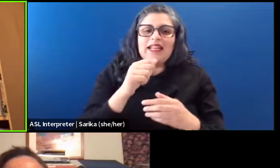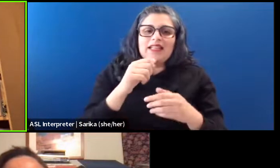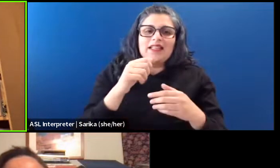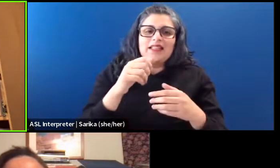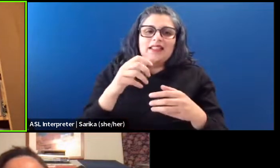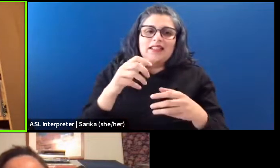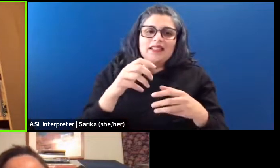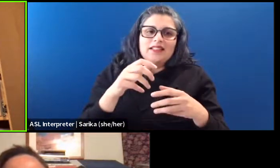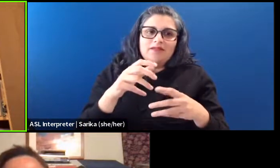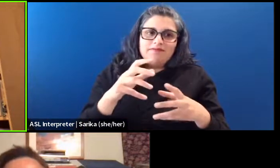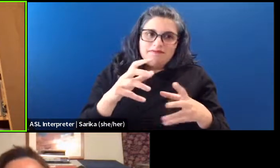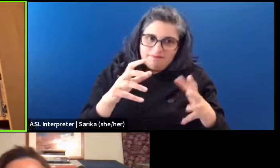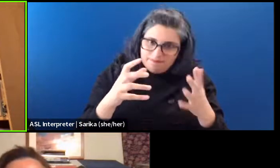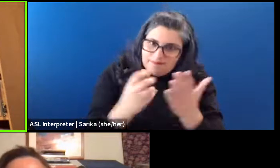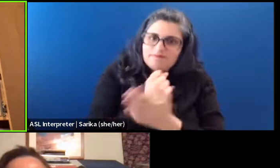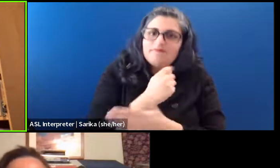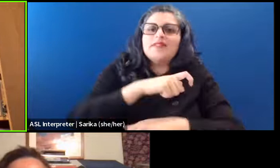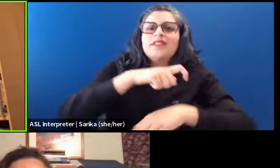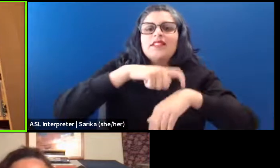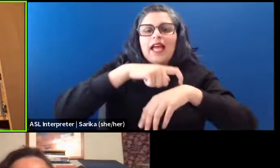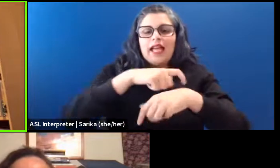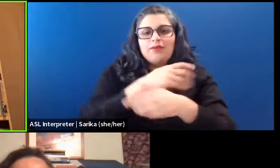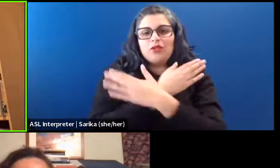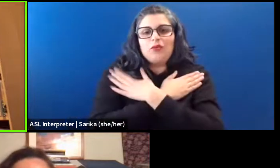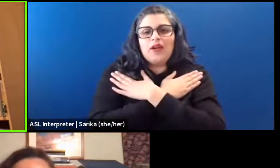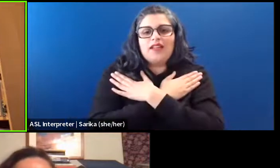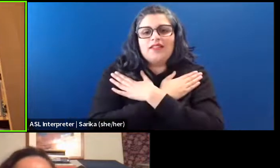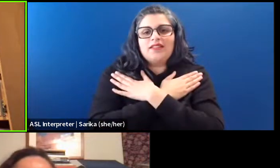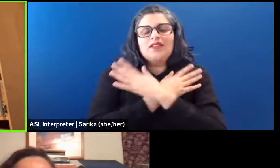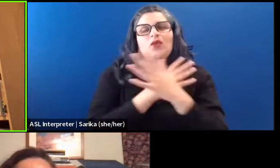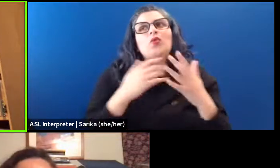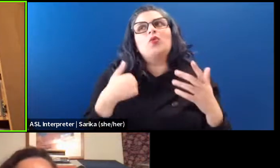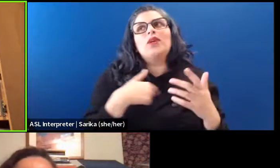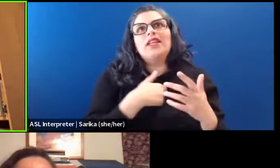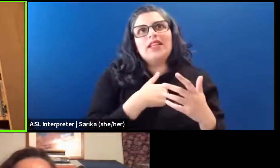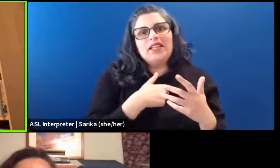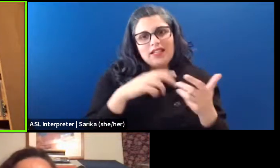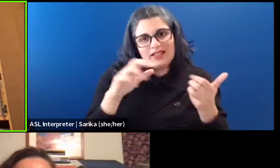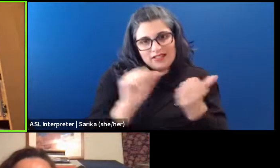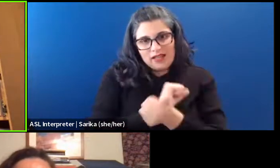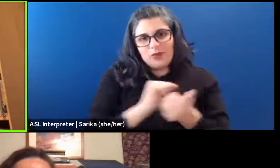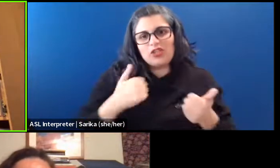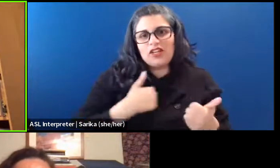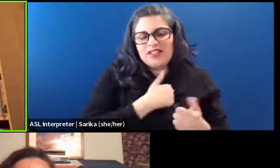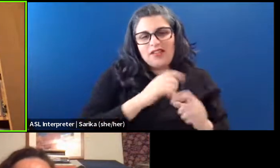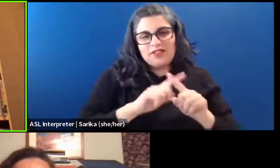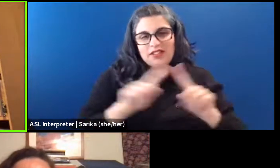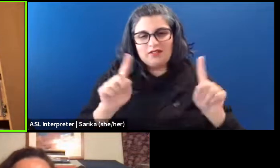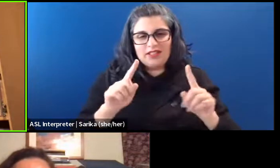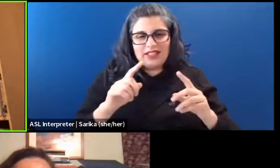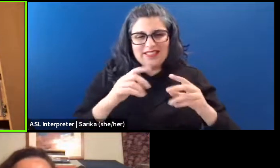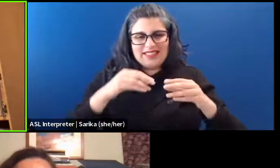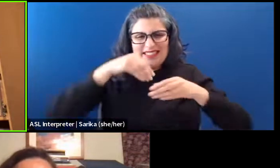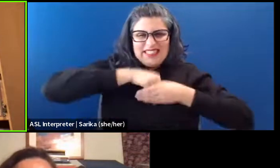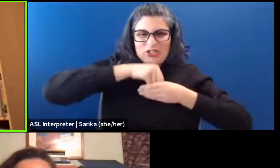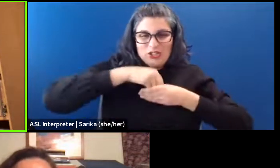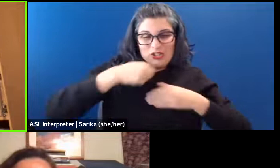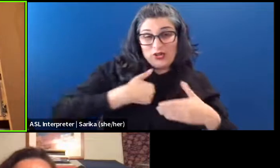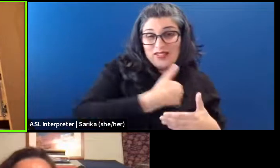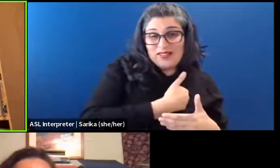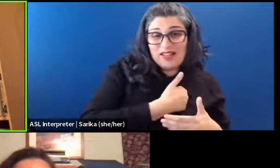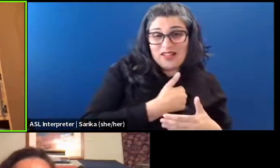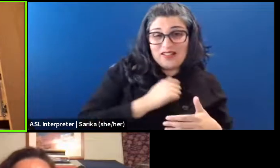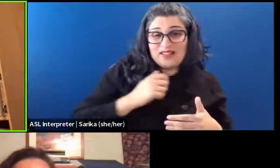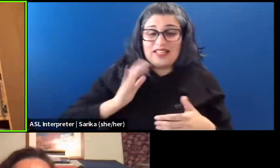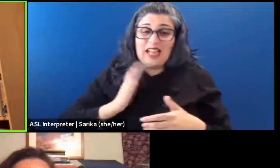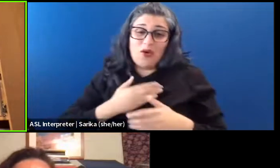rest, I think we can do a different kind of damage that is then internal to ourselves, to our